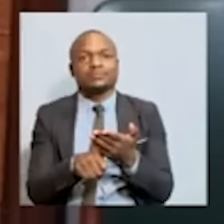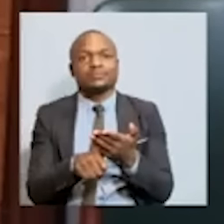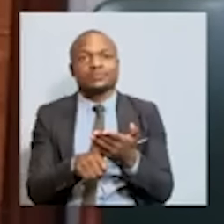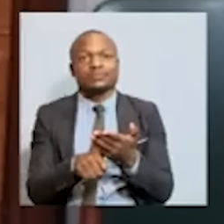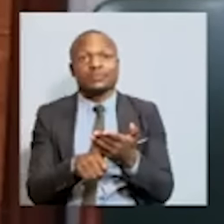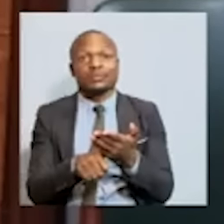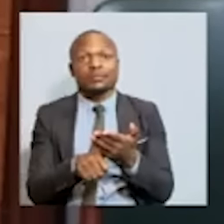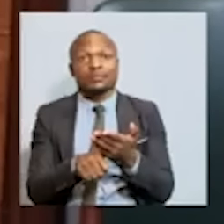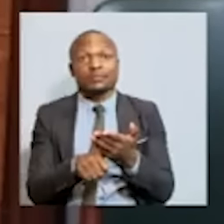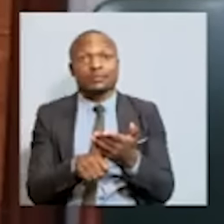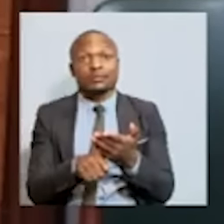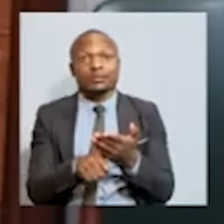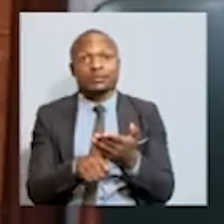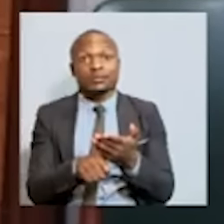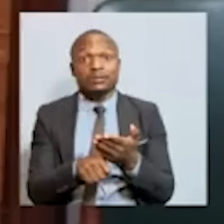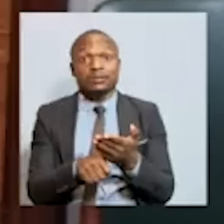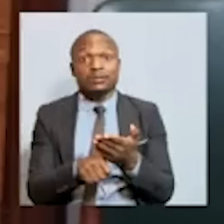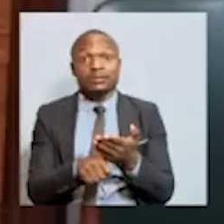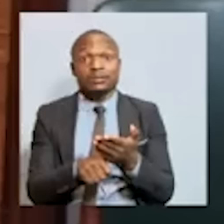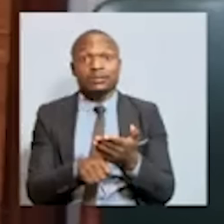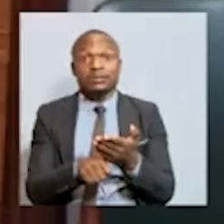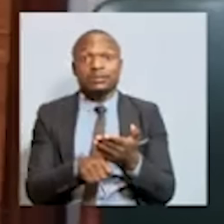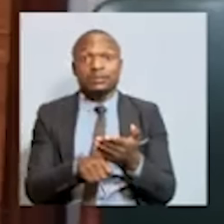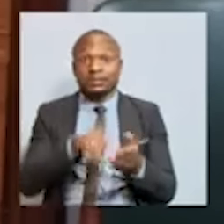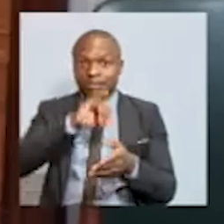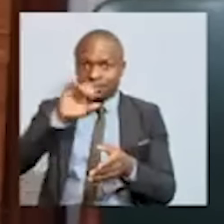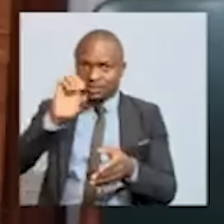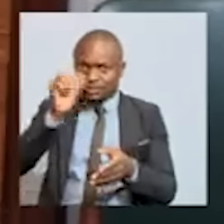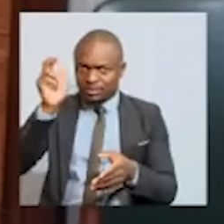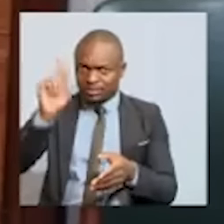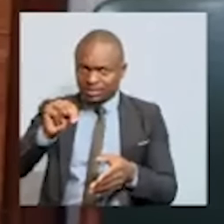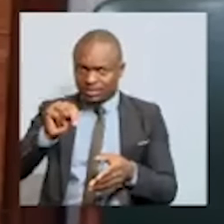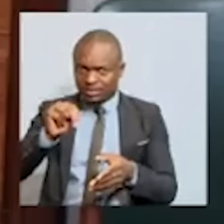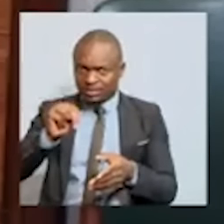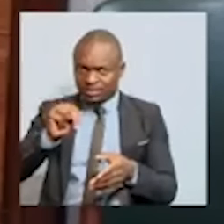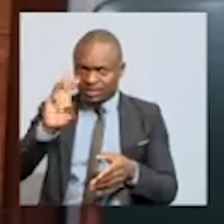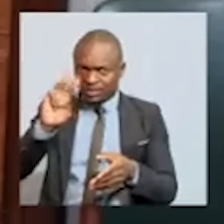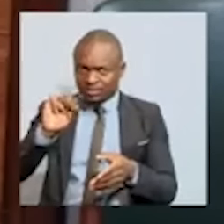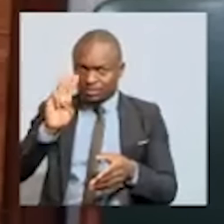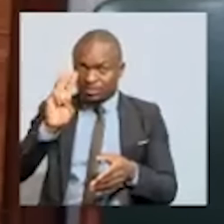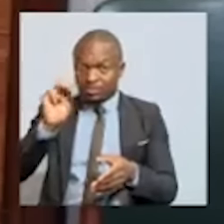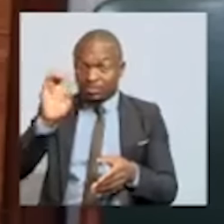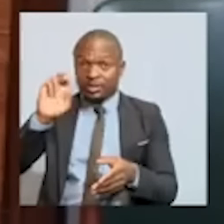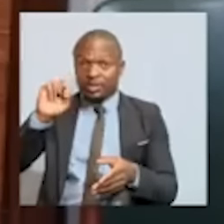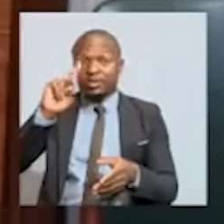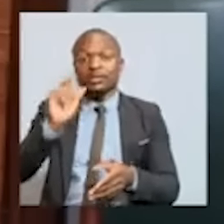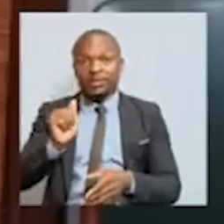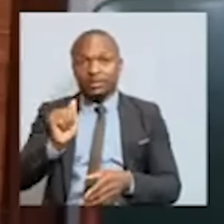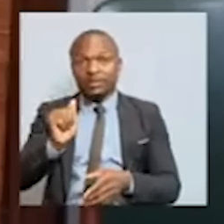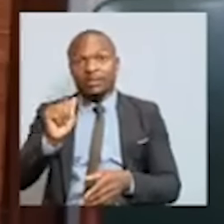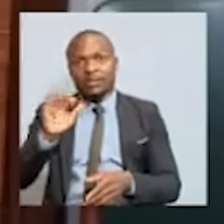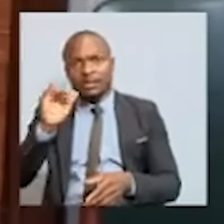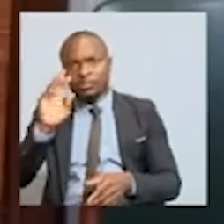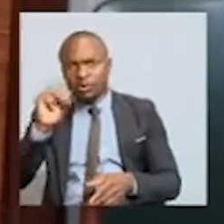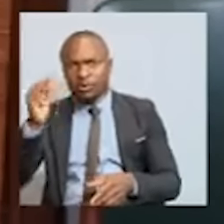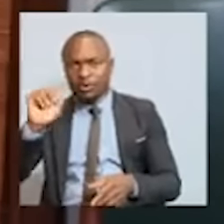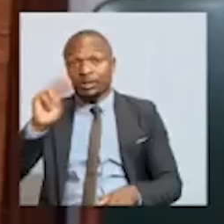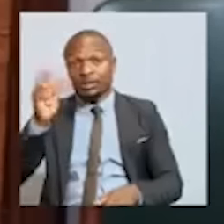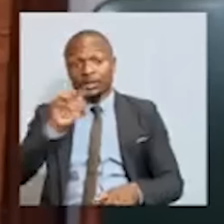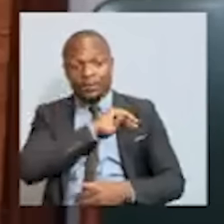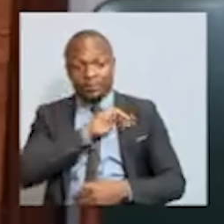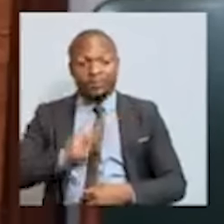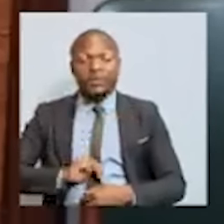to Ms. Jean Sipatunyana, Mr. Issa Omwenda, Mr. Herbert Himoya, members